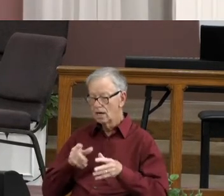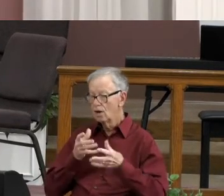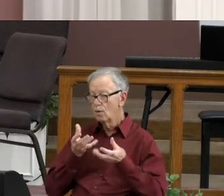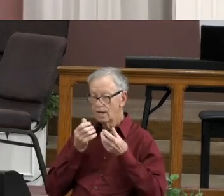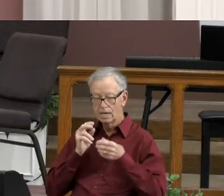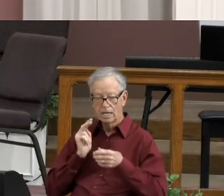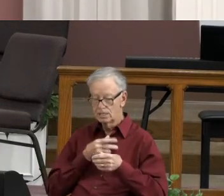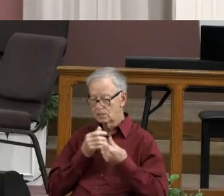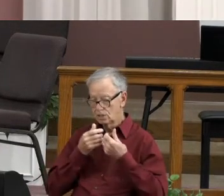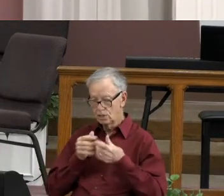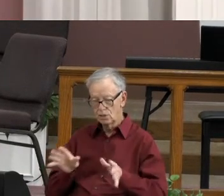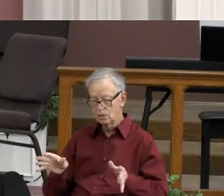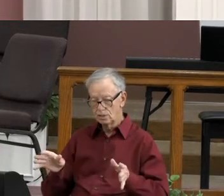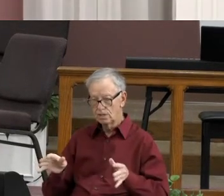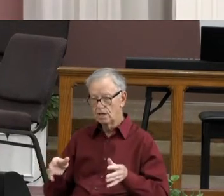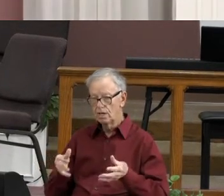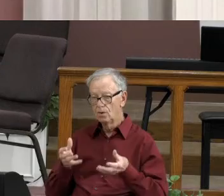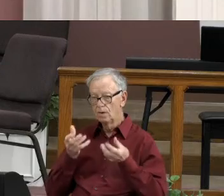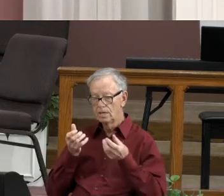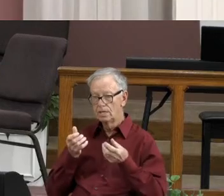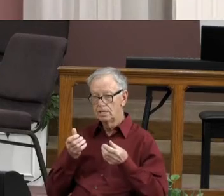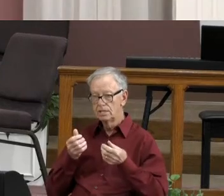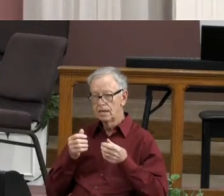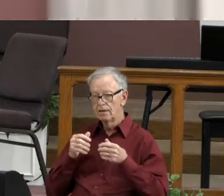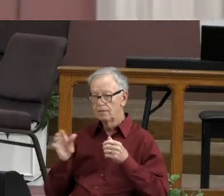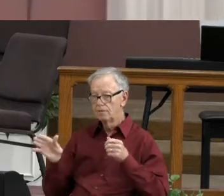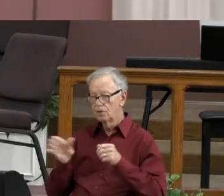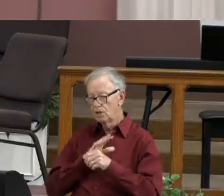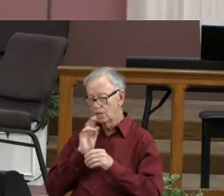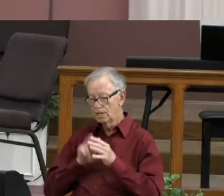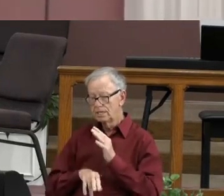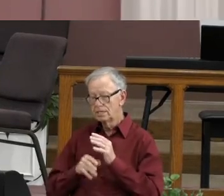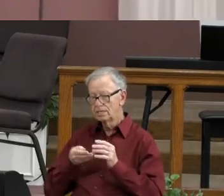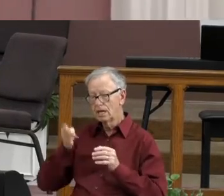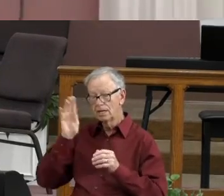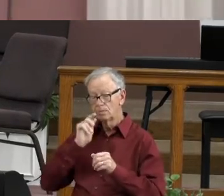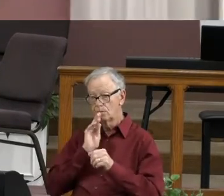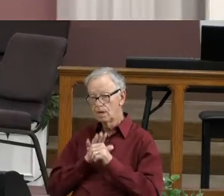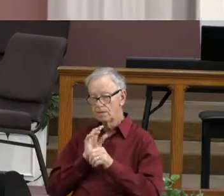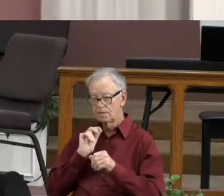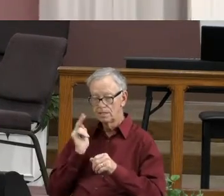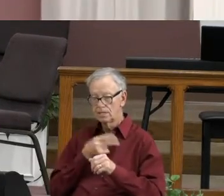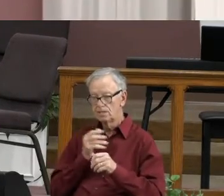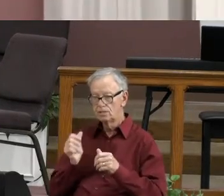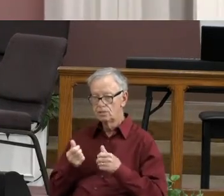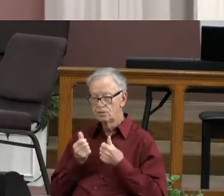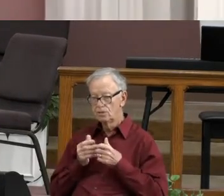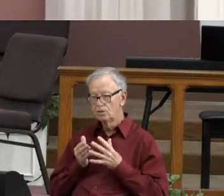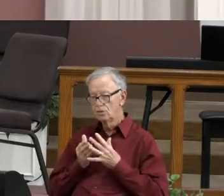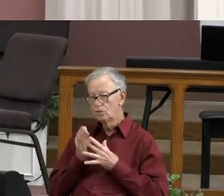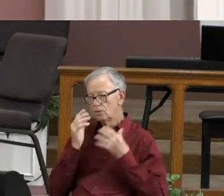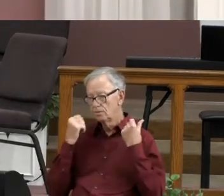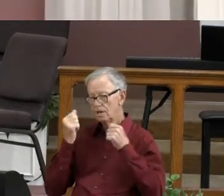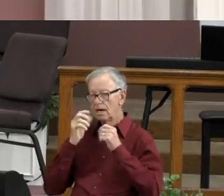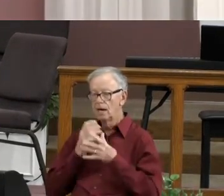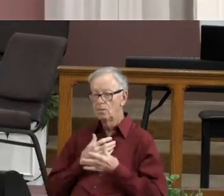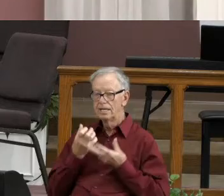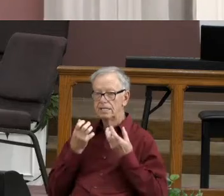lose. I want us to have the fullness that God has promised us. Through the power, I want the